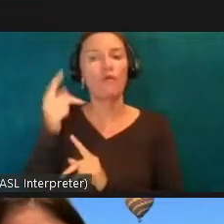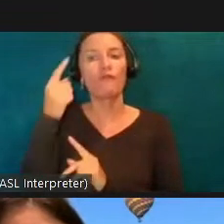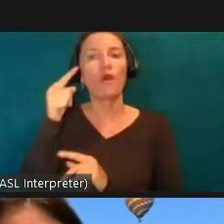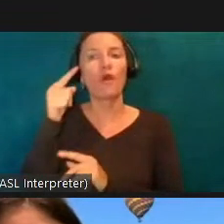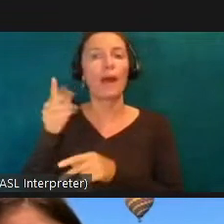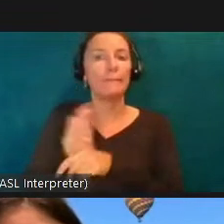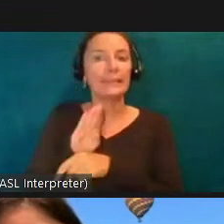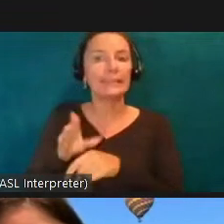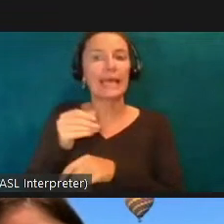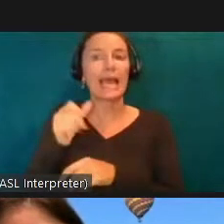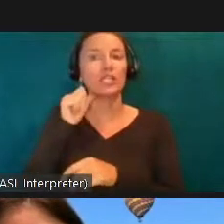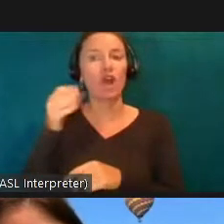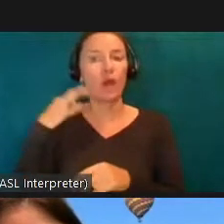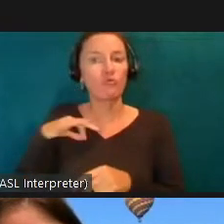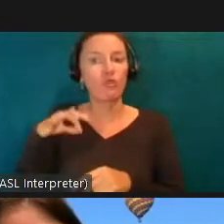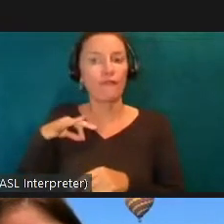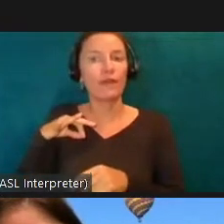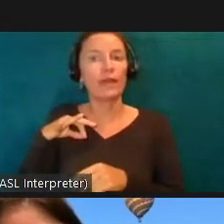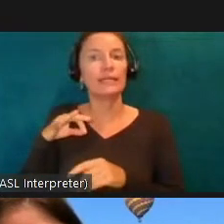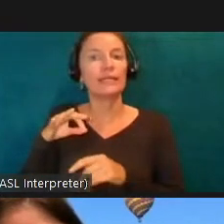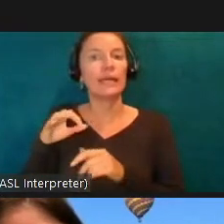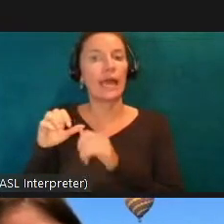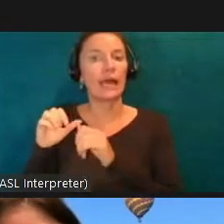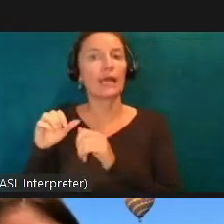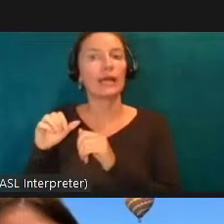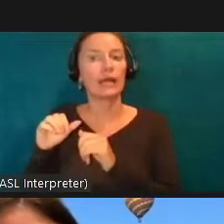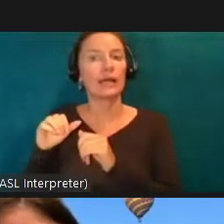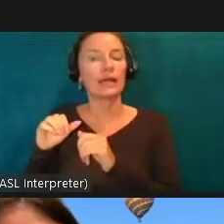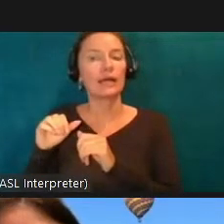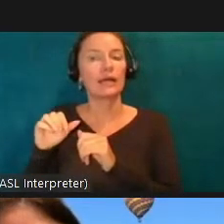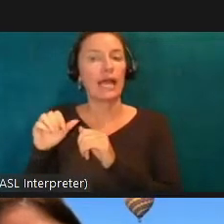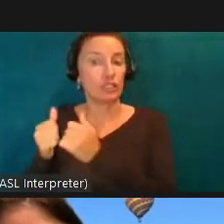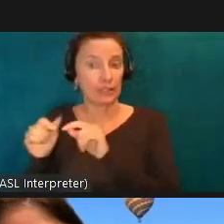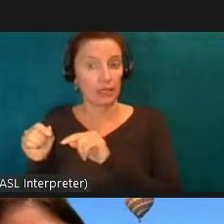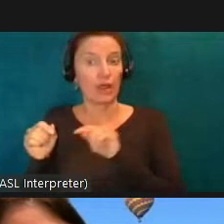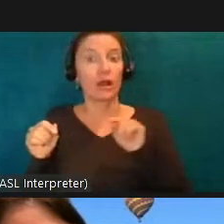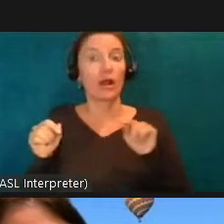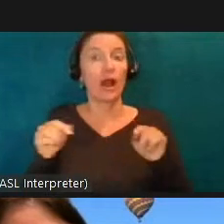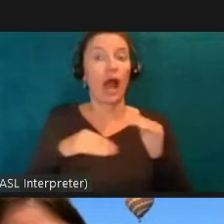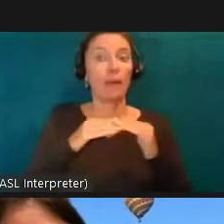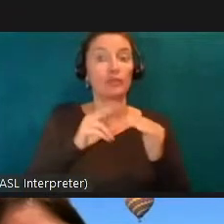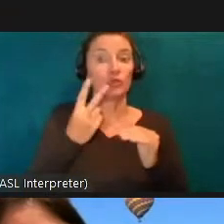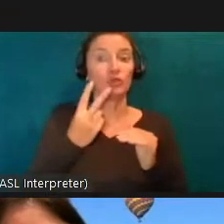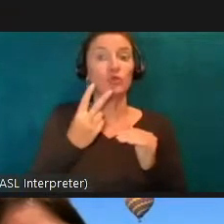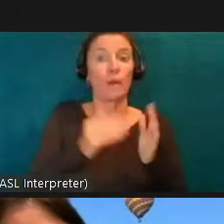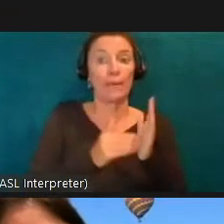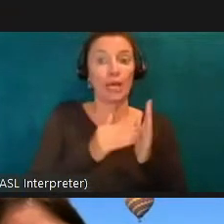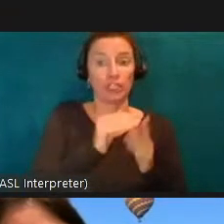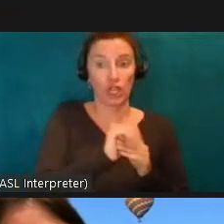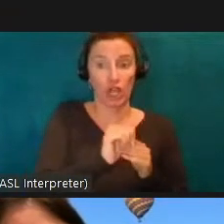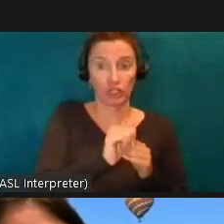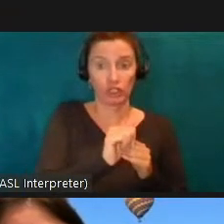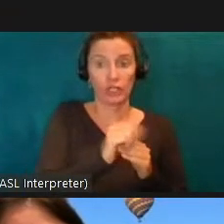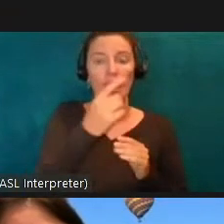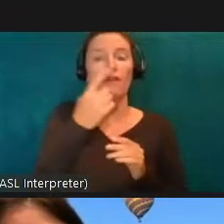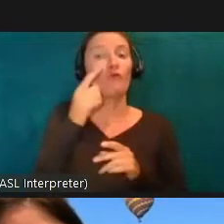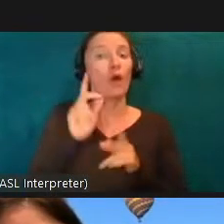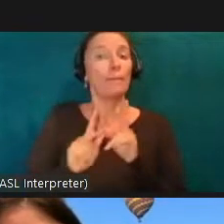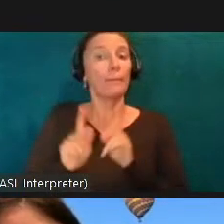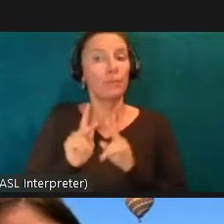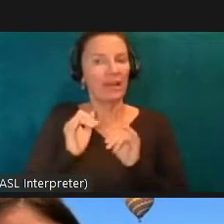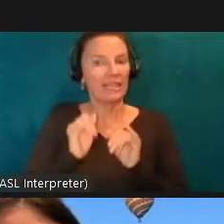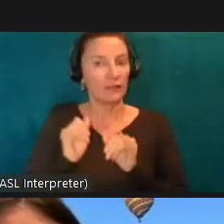and nonprofits on the one side, and up to $2 million, and on the individual side